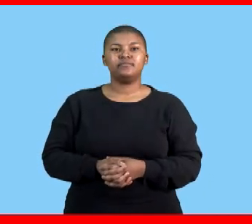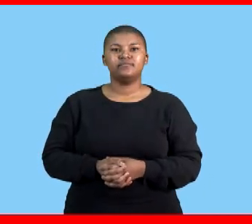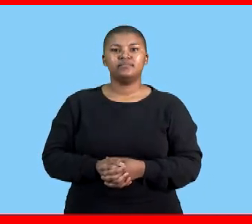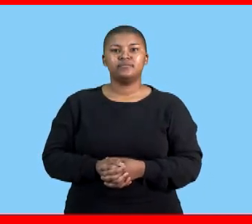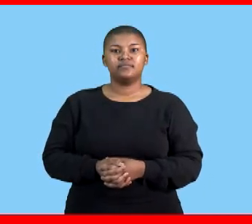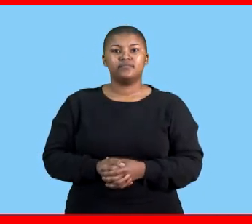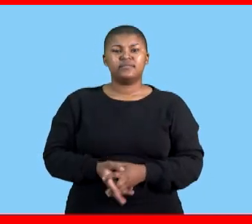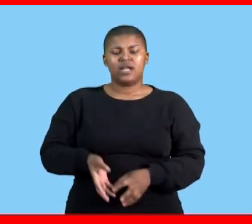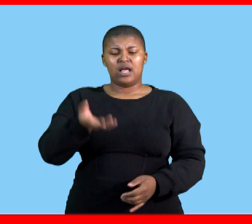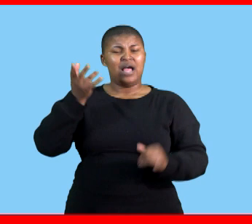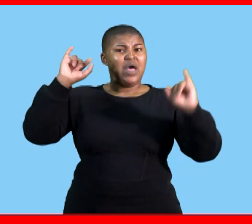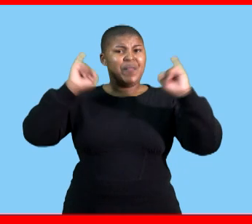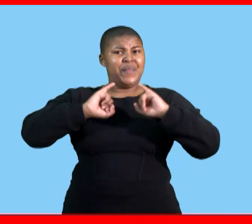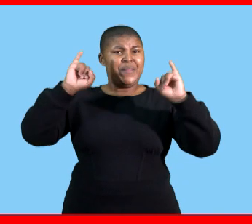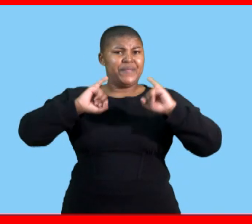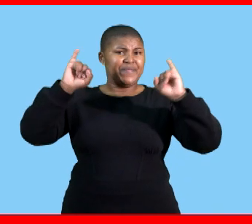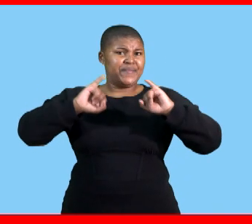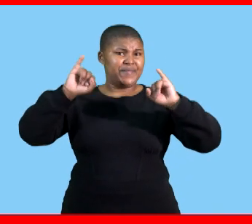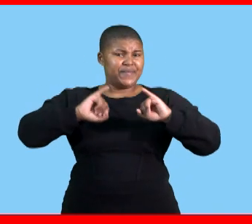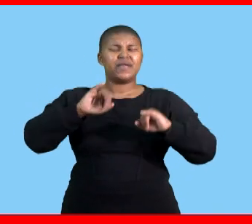Crisis is defined as an